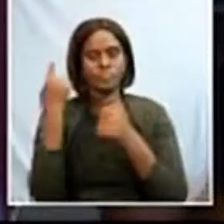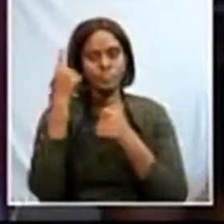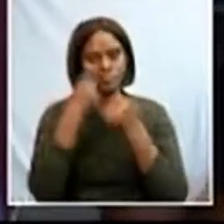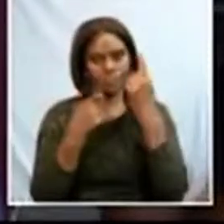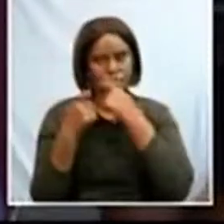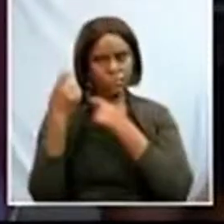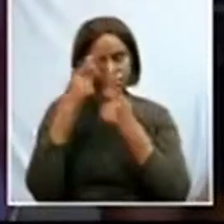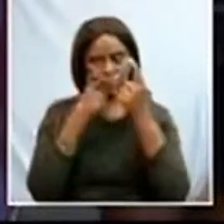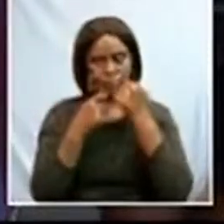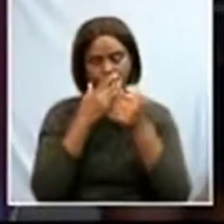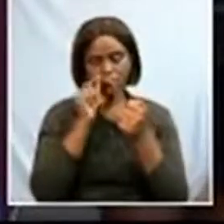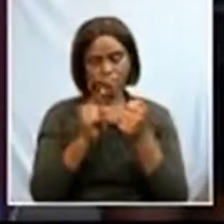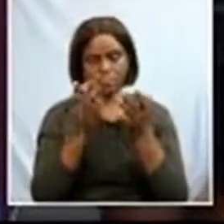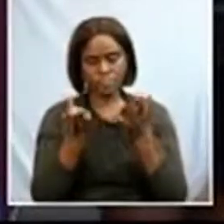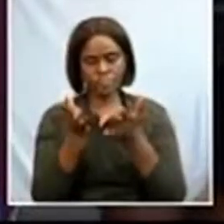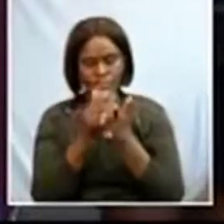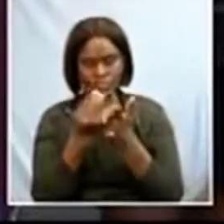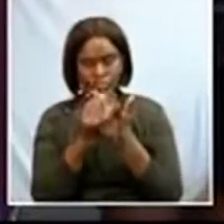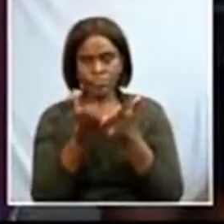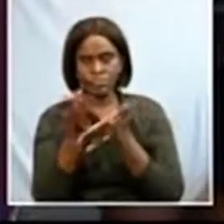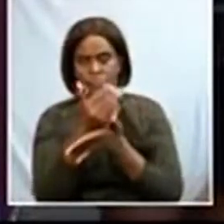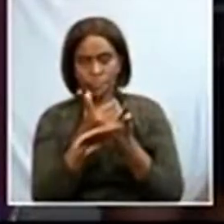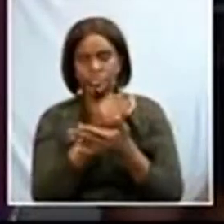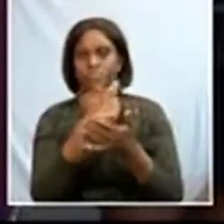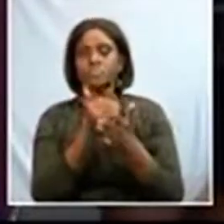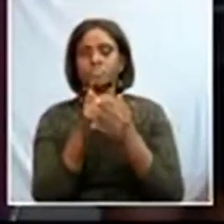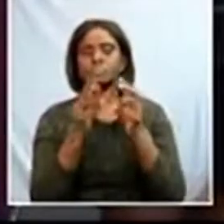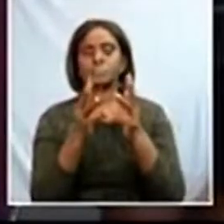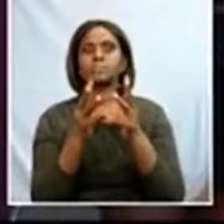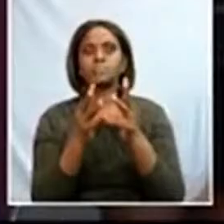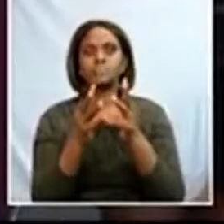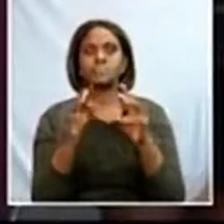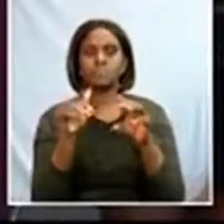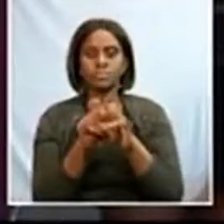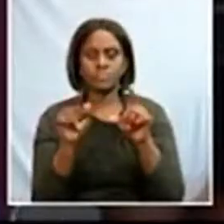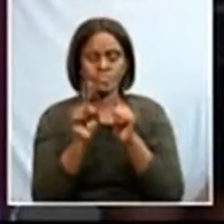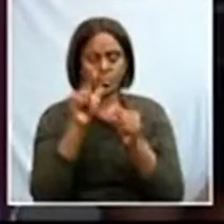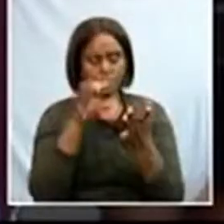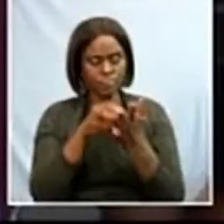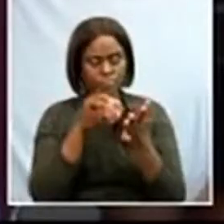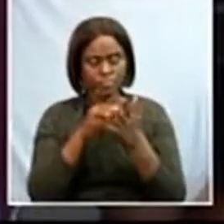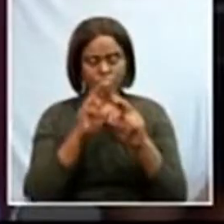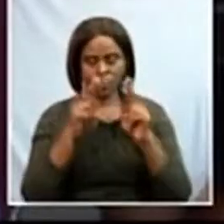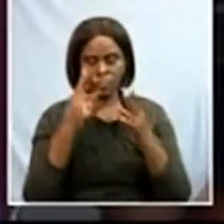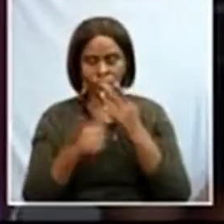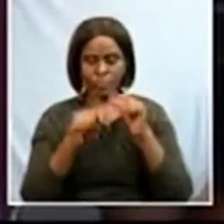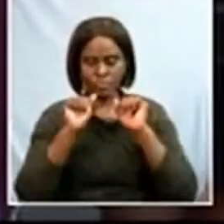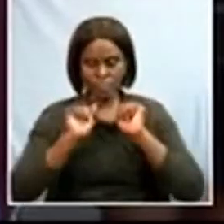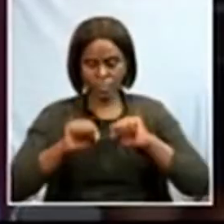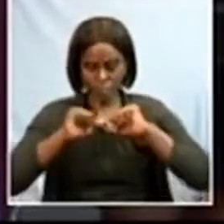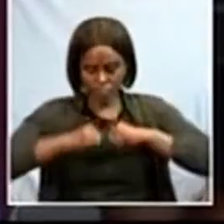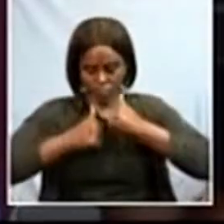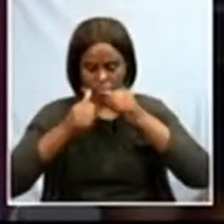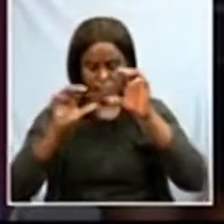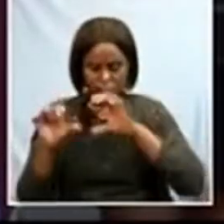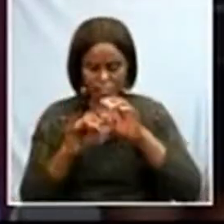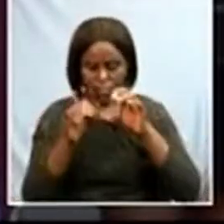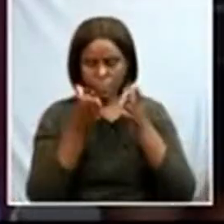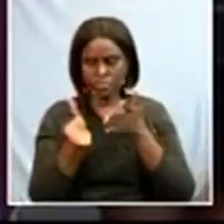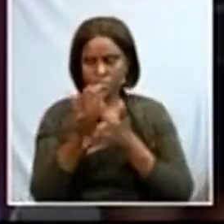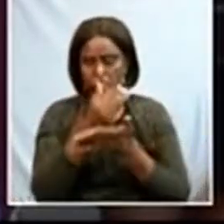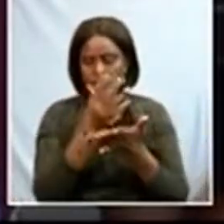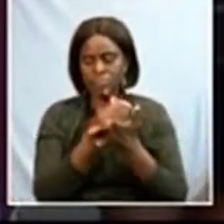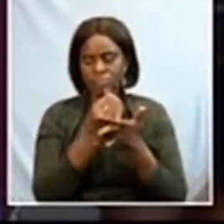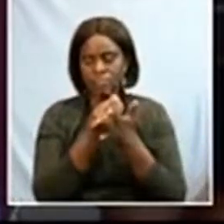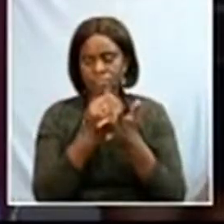we have to recover this money at all costs. So in that case, Chair, what can we do? We have to recover the money, and